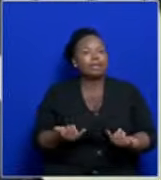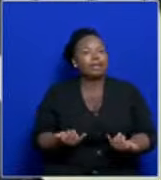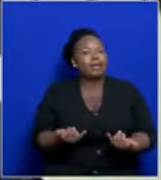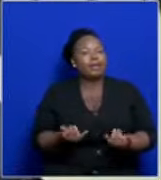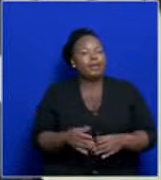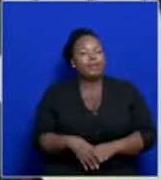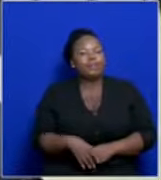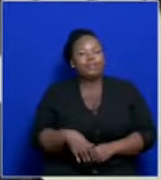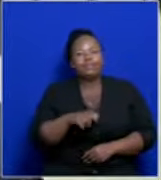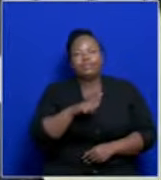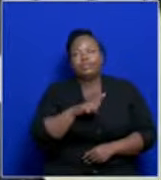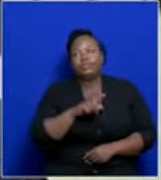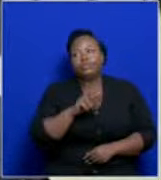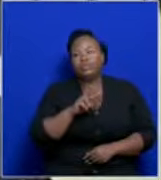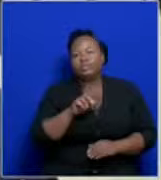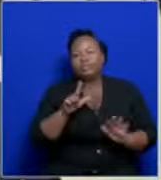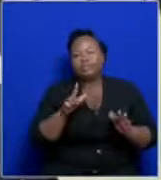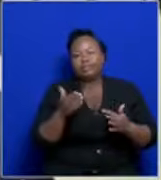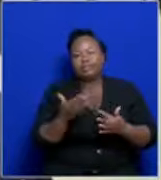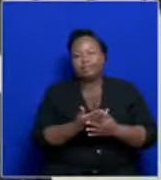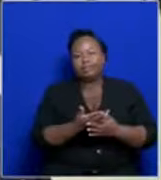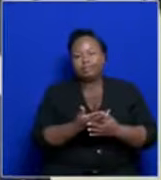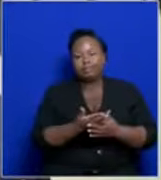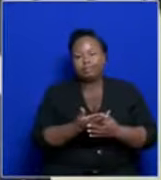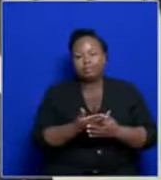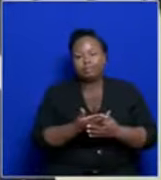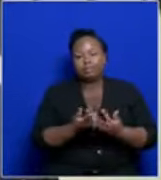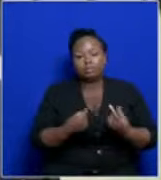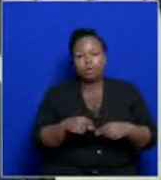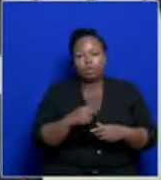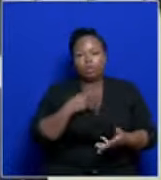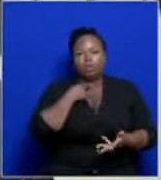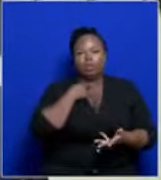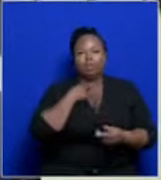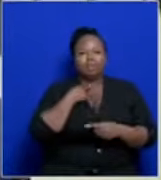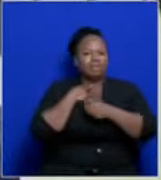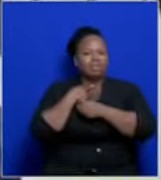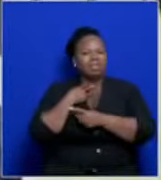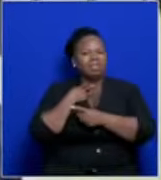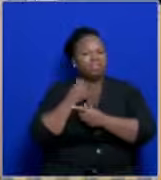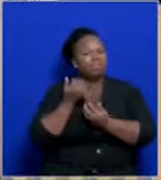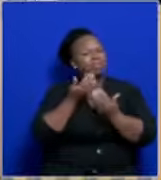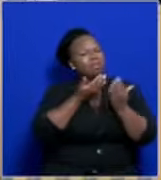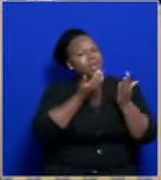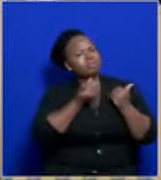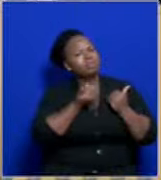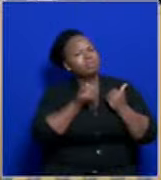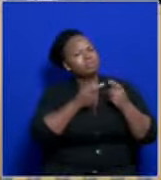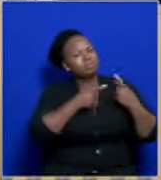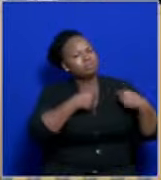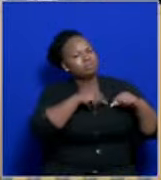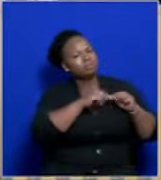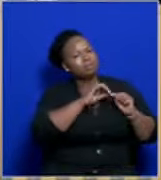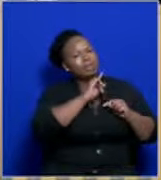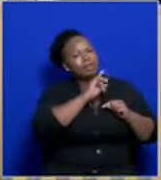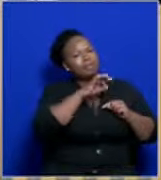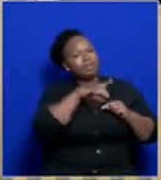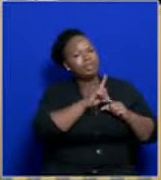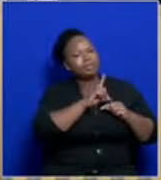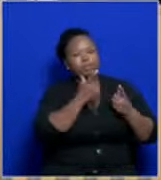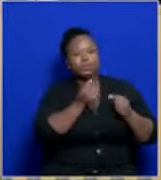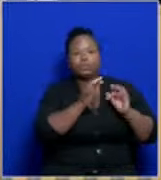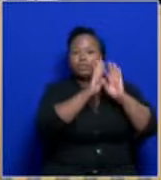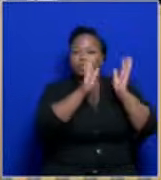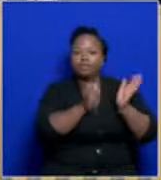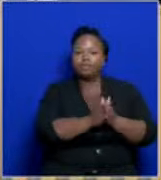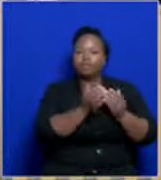727 cases. So he expects IPID to do everything for